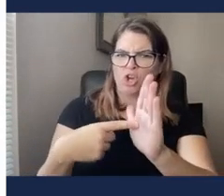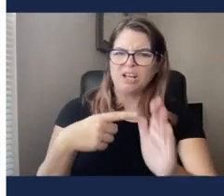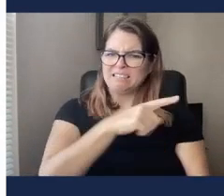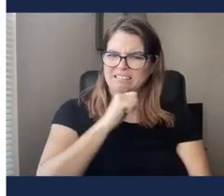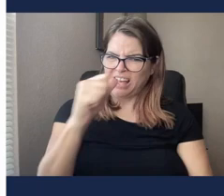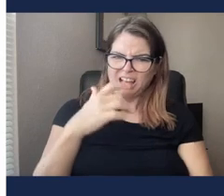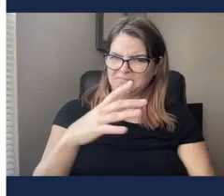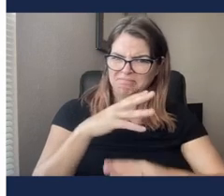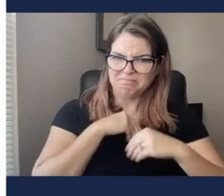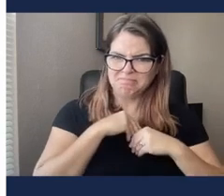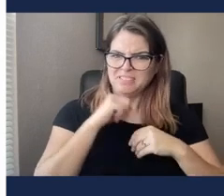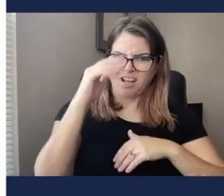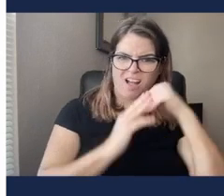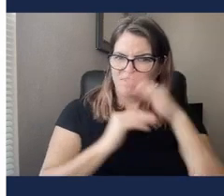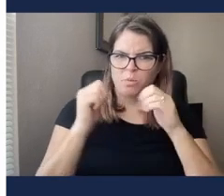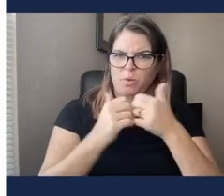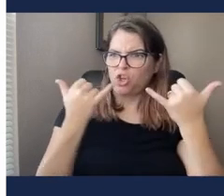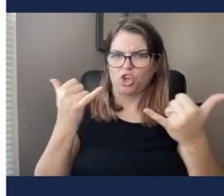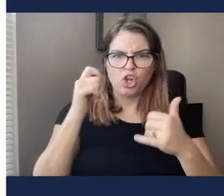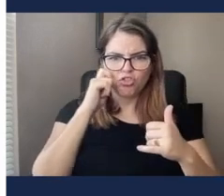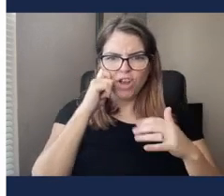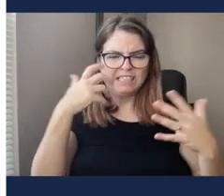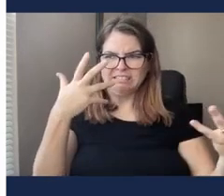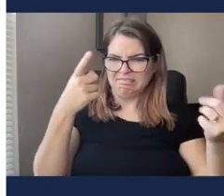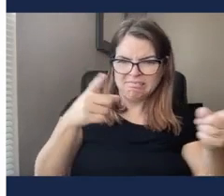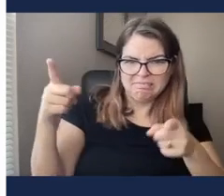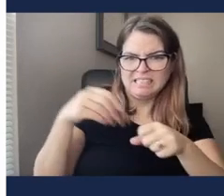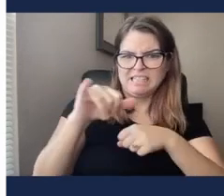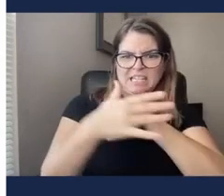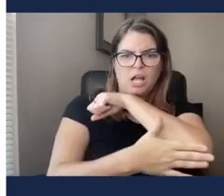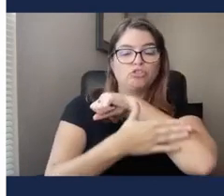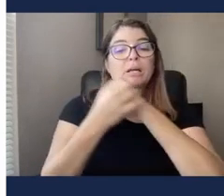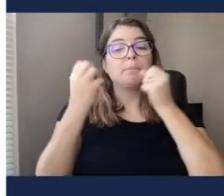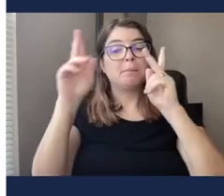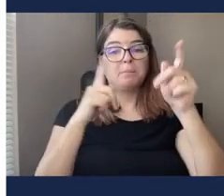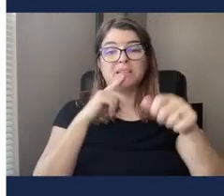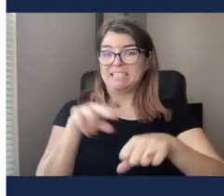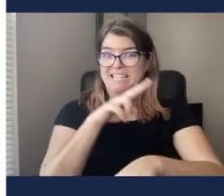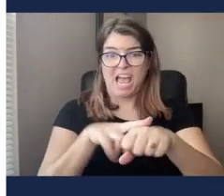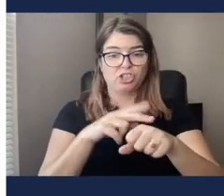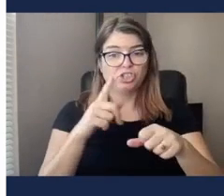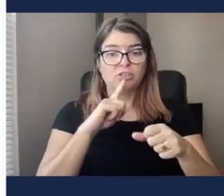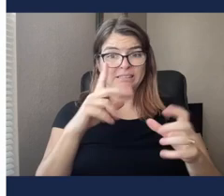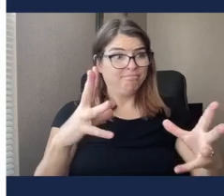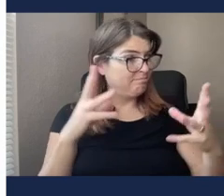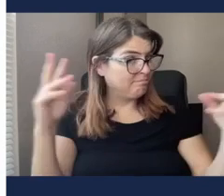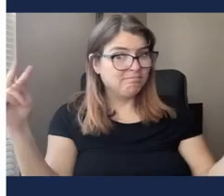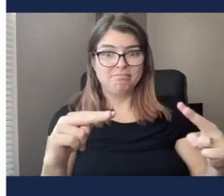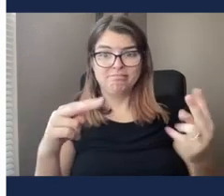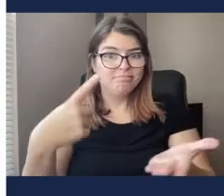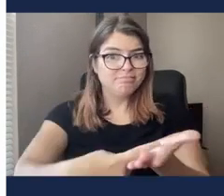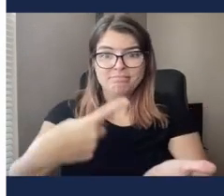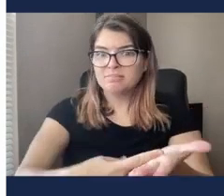discomfort with the current state of race relations in the United States. Many people called it a national reckoning around race. It's not